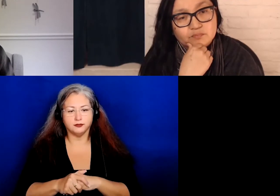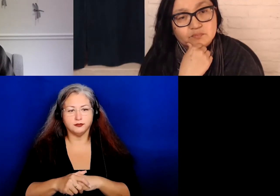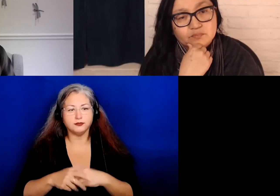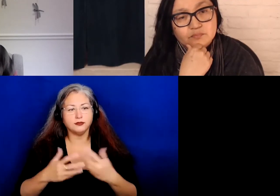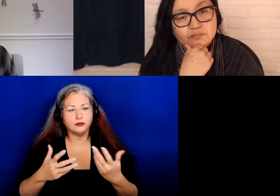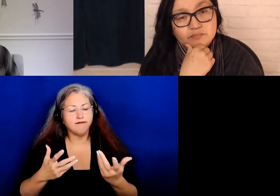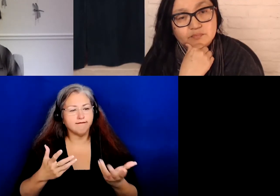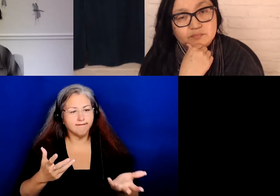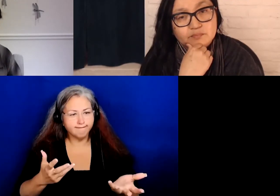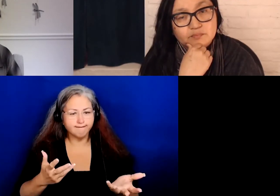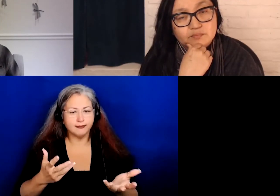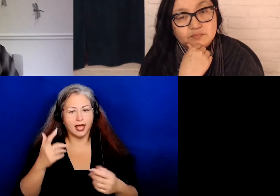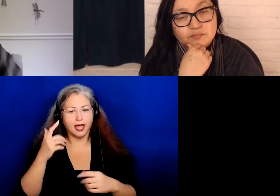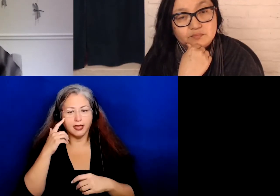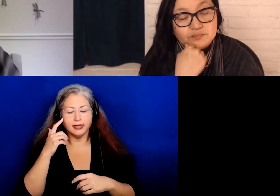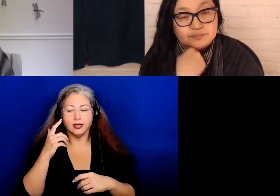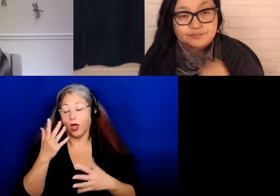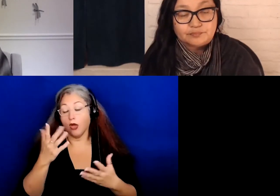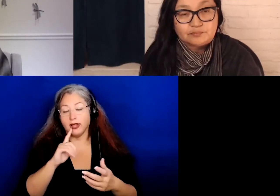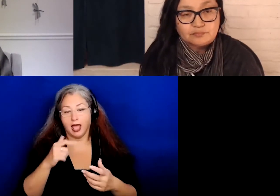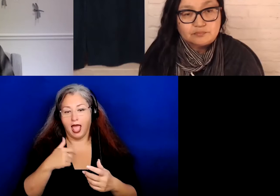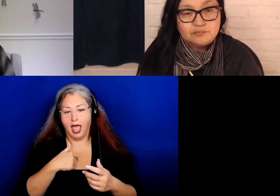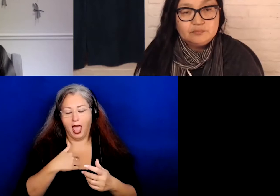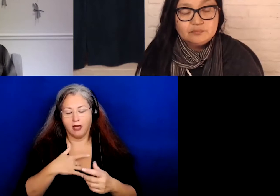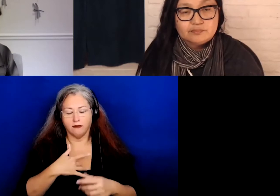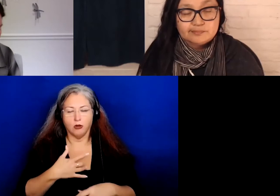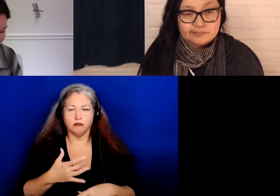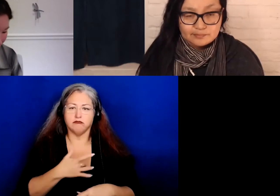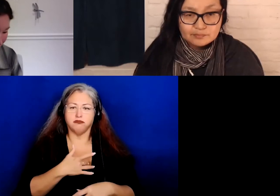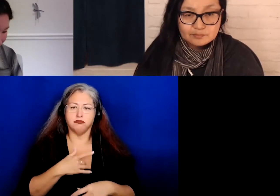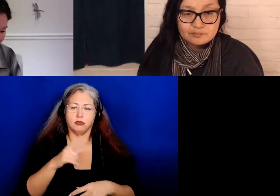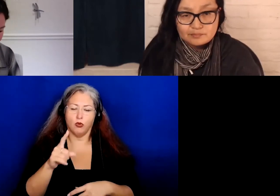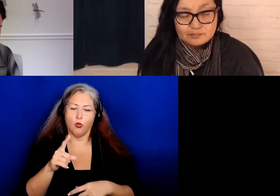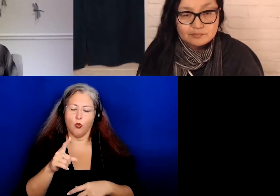So yeah, I mean, I think I was really struck by this one scene